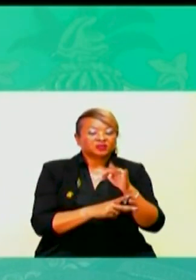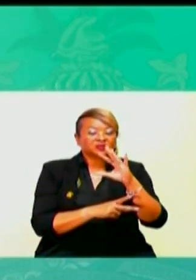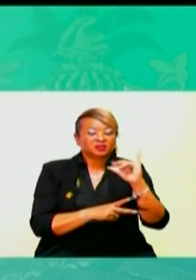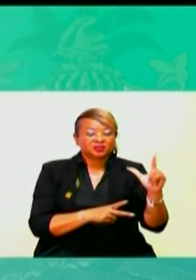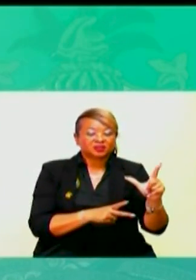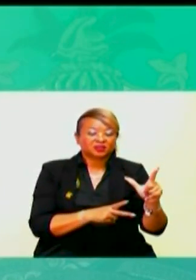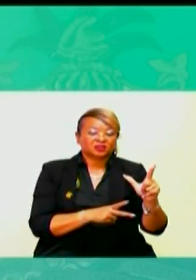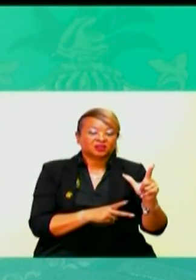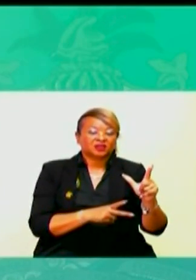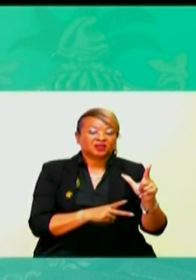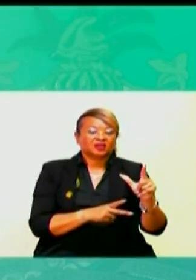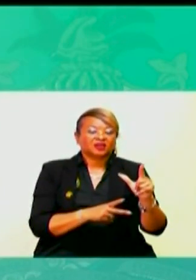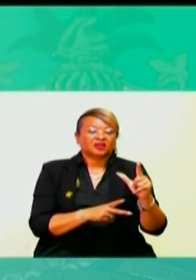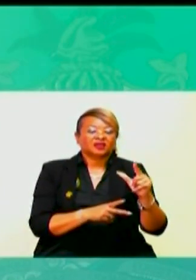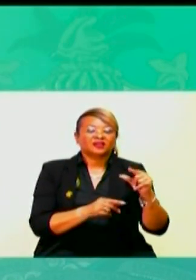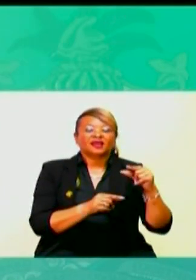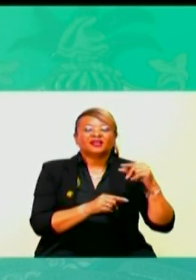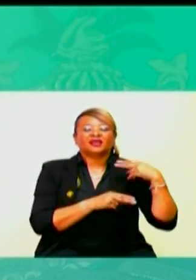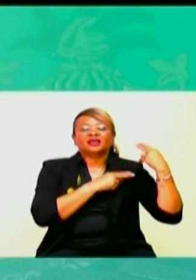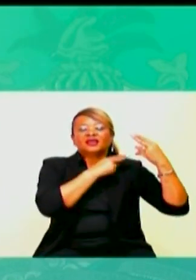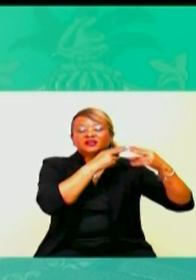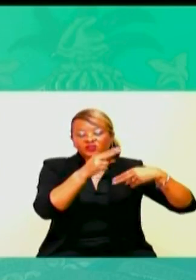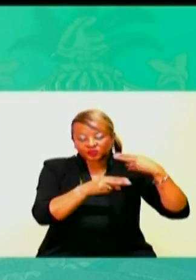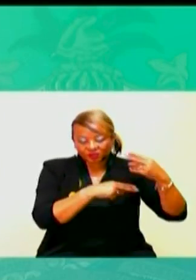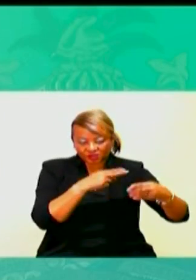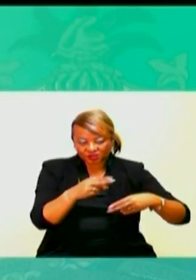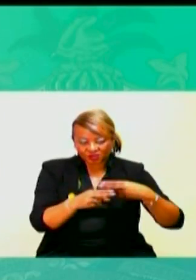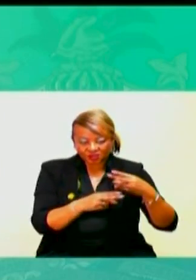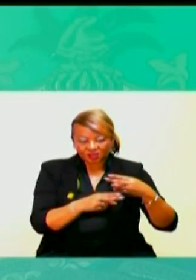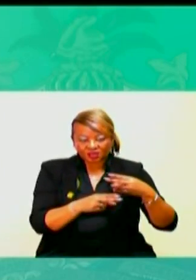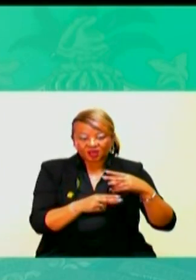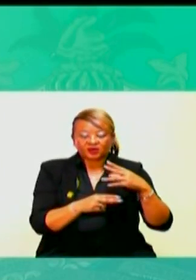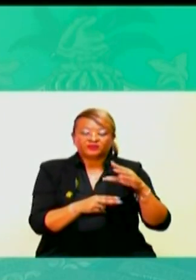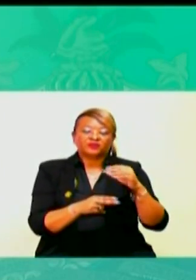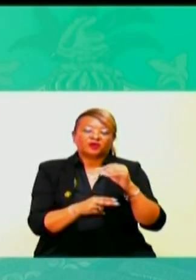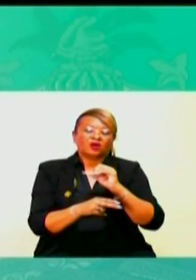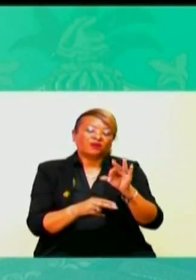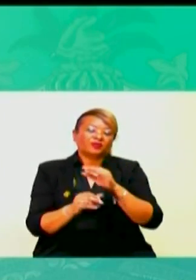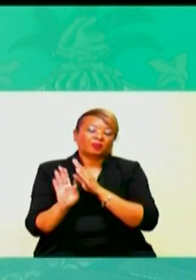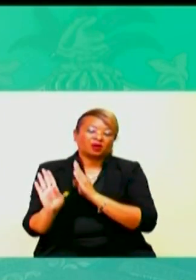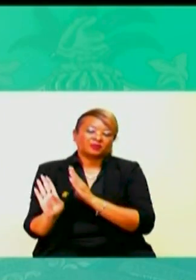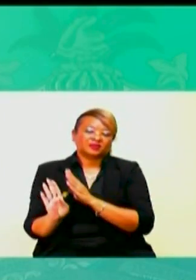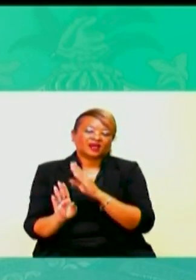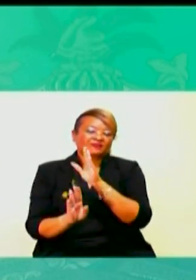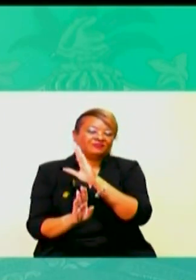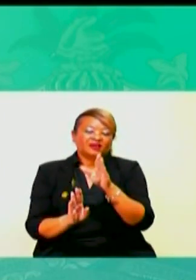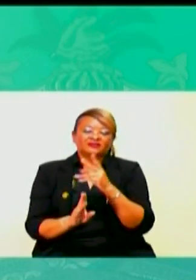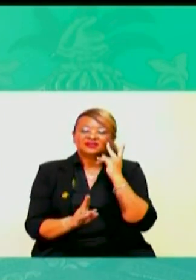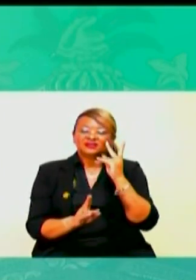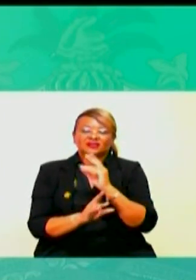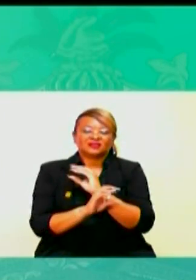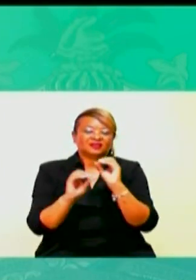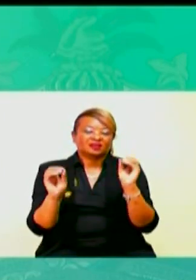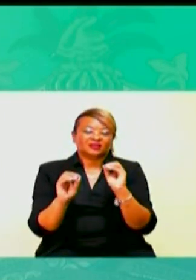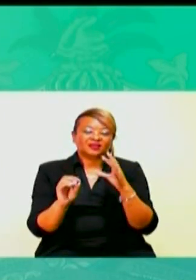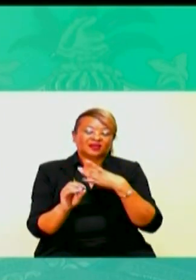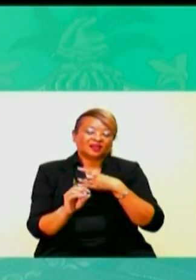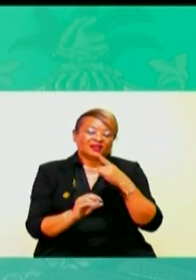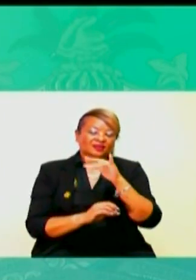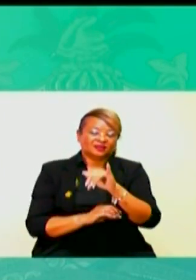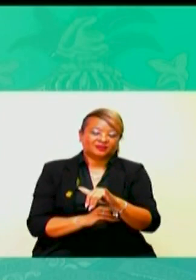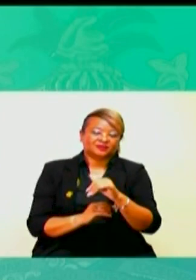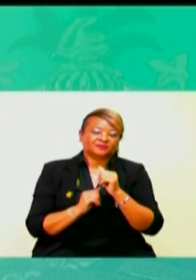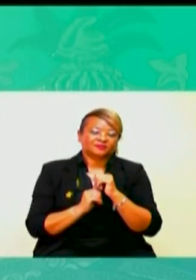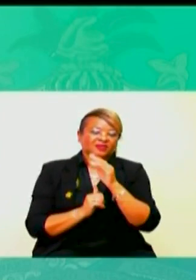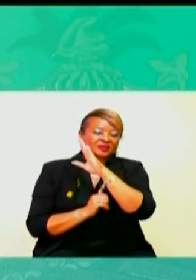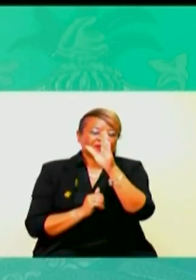history by any government and any administration in the history of the Commonwealth of the Bahamas. Never seen nothing like this. It works in Oba? Never. It works